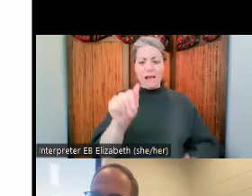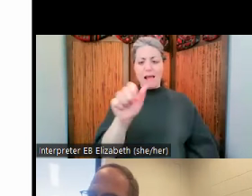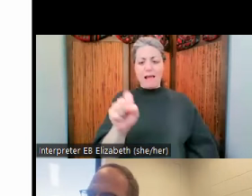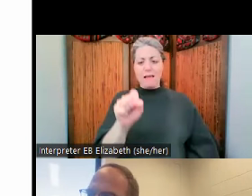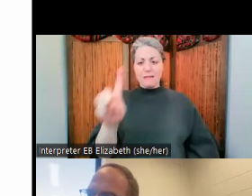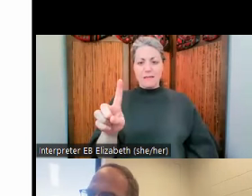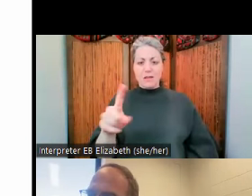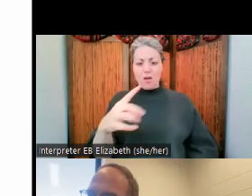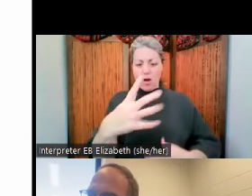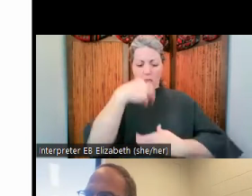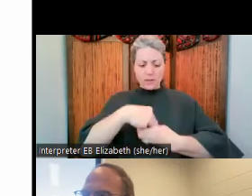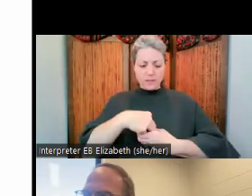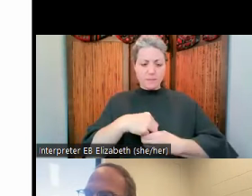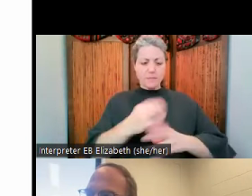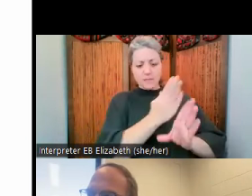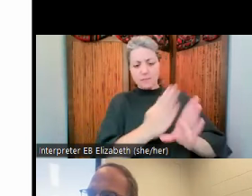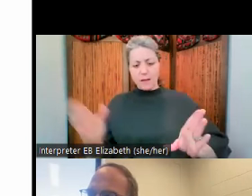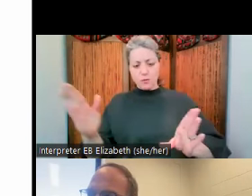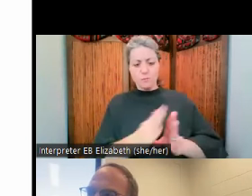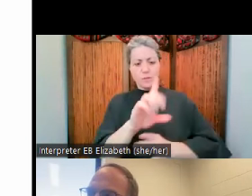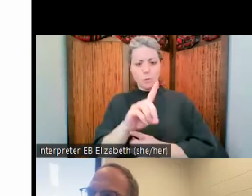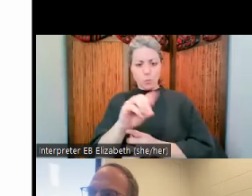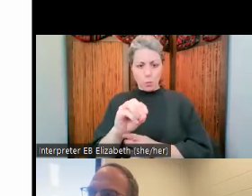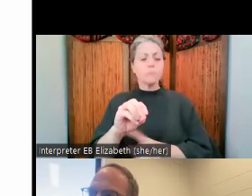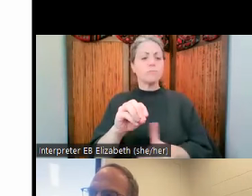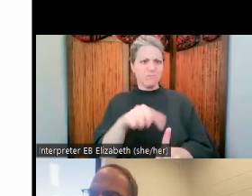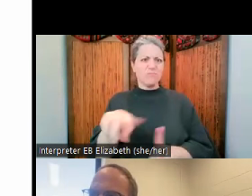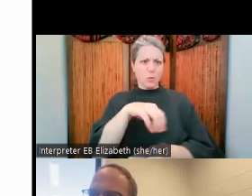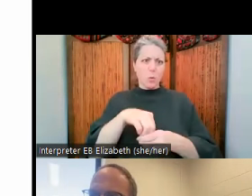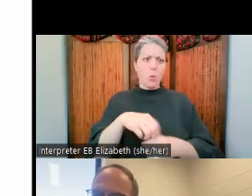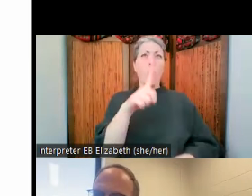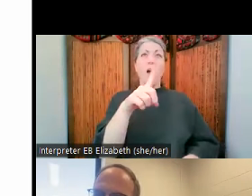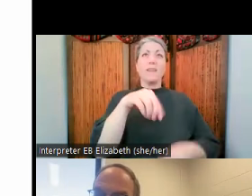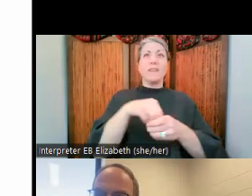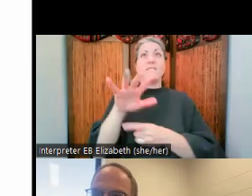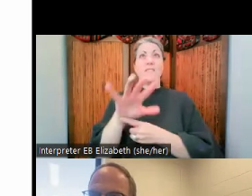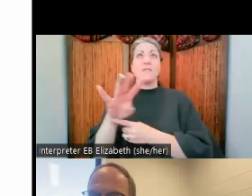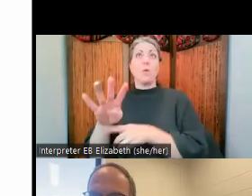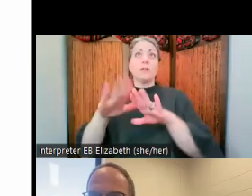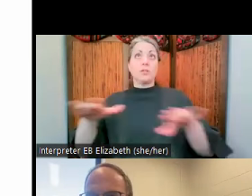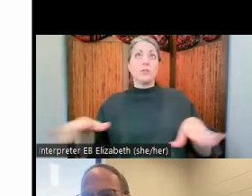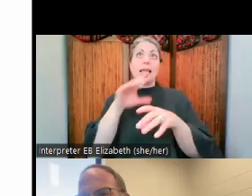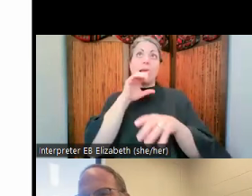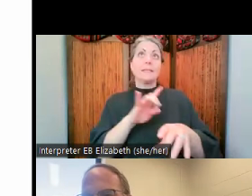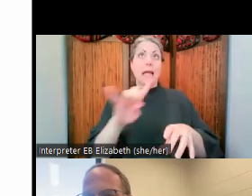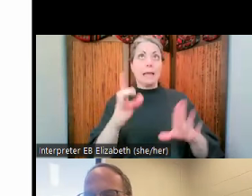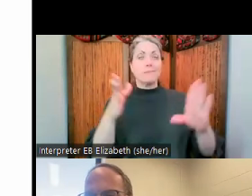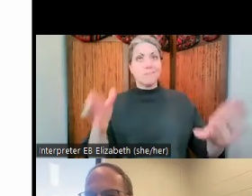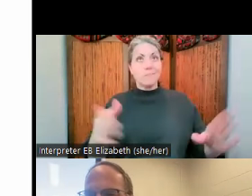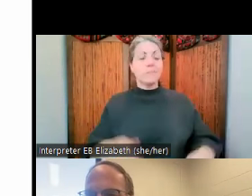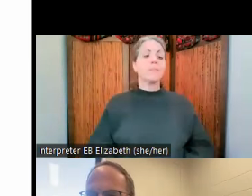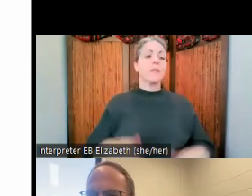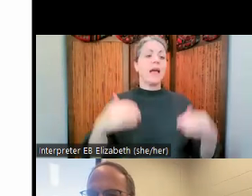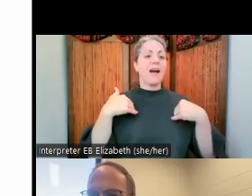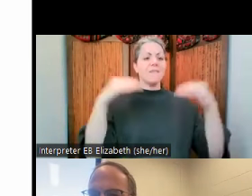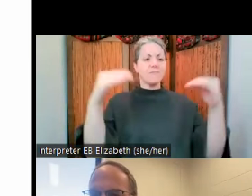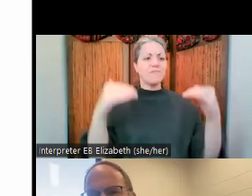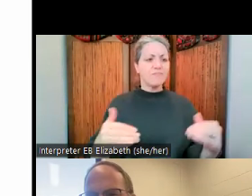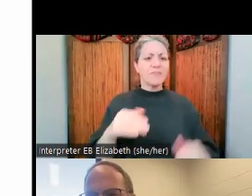high prevalence, as we all know, 1 in about 54 children. Aged 8, cerebral palsy, which is sort of a